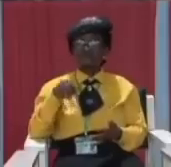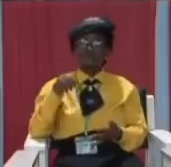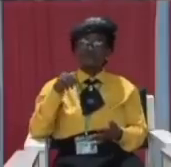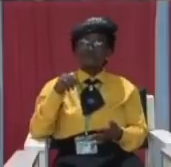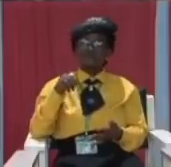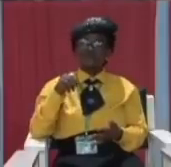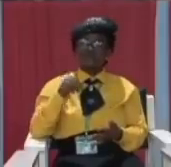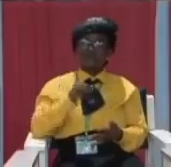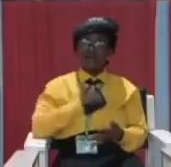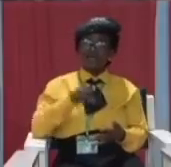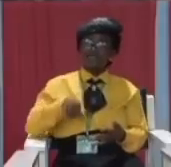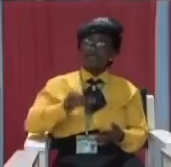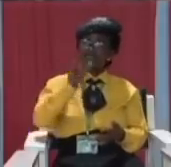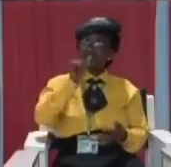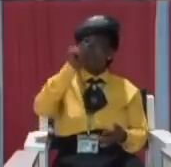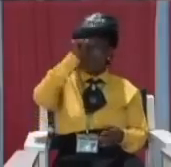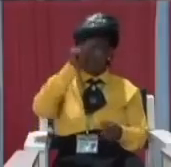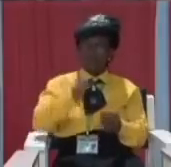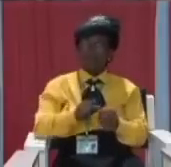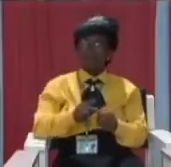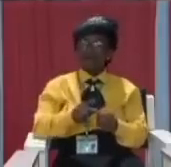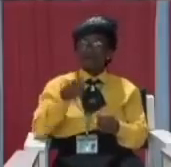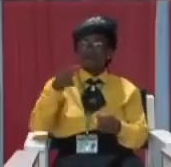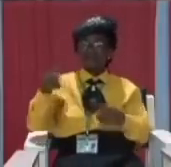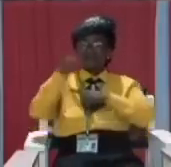I still remember the day as if it were yesterday.